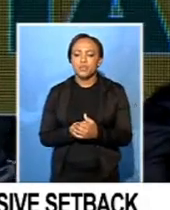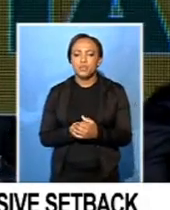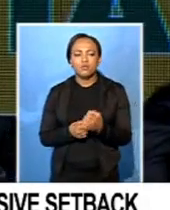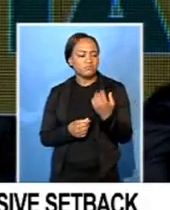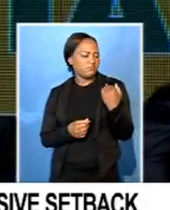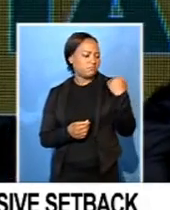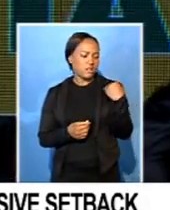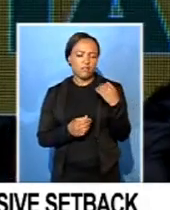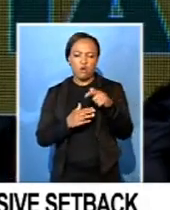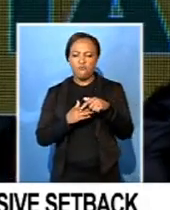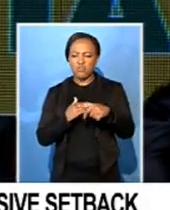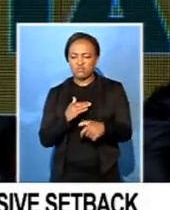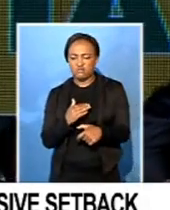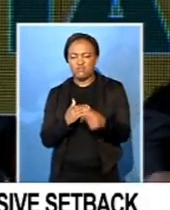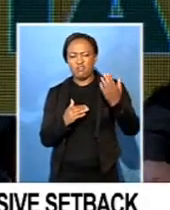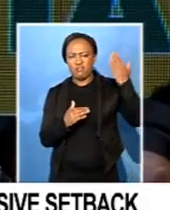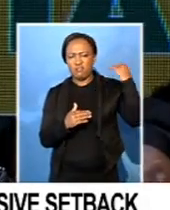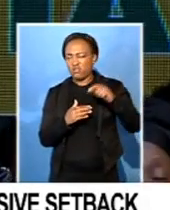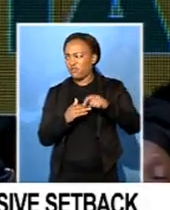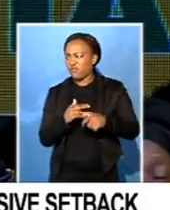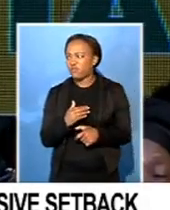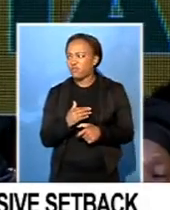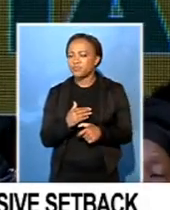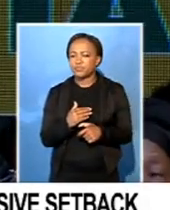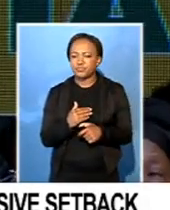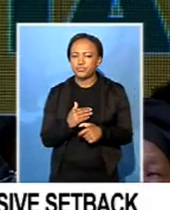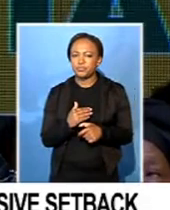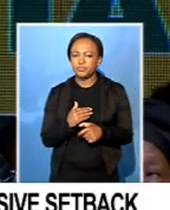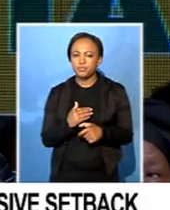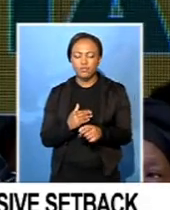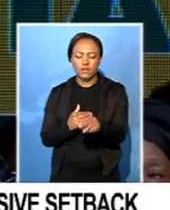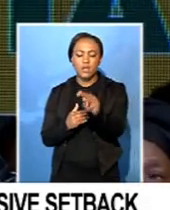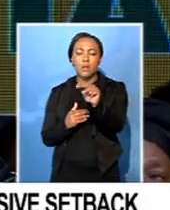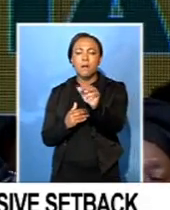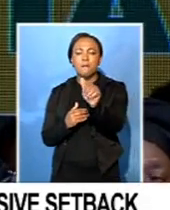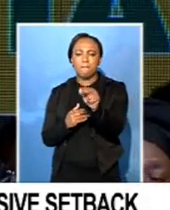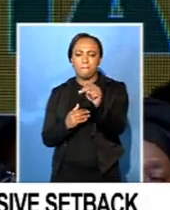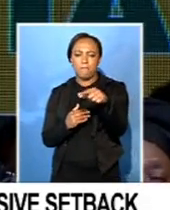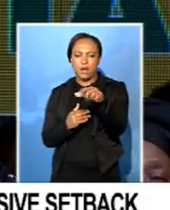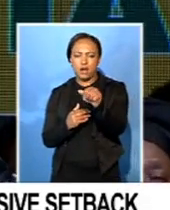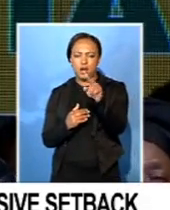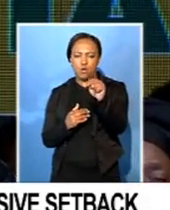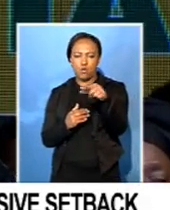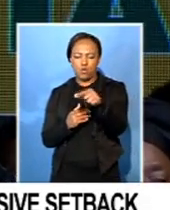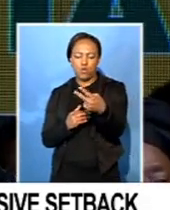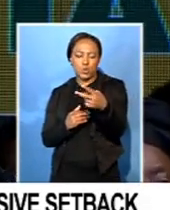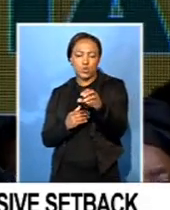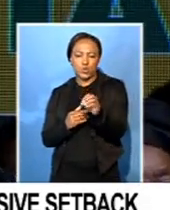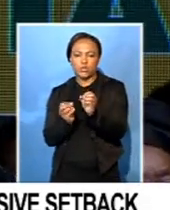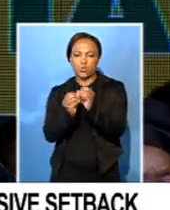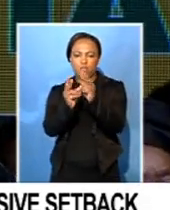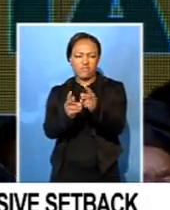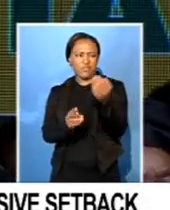At the last conference in Mangaung in 2012, we